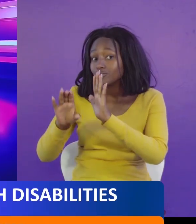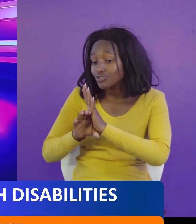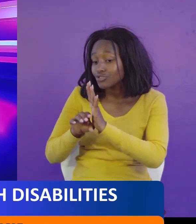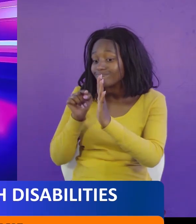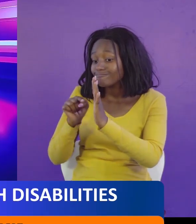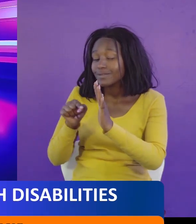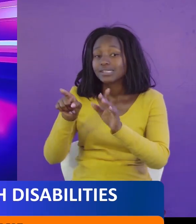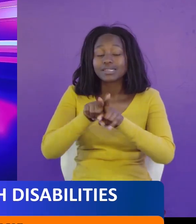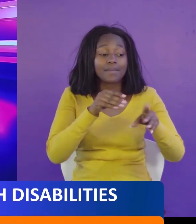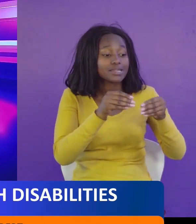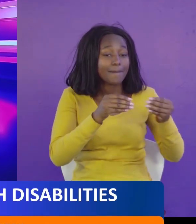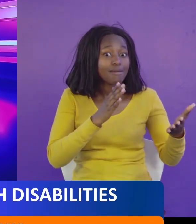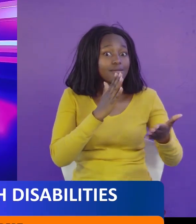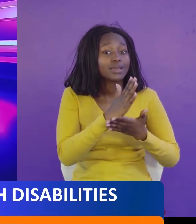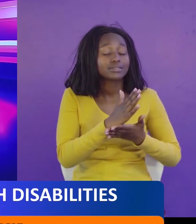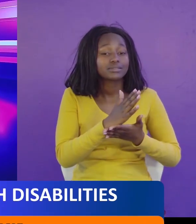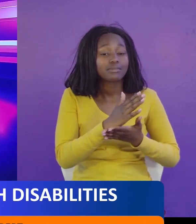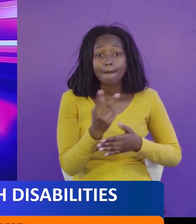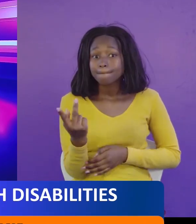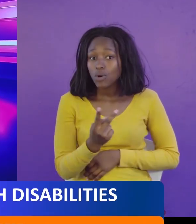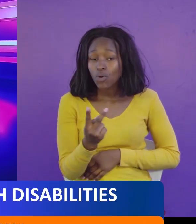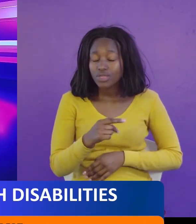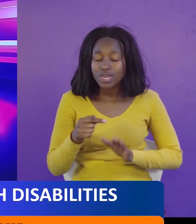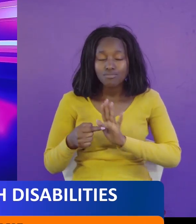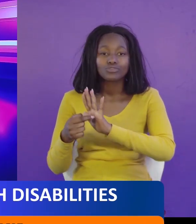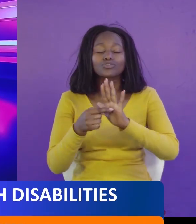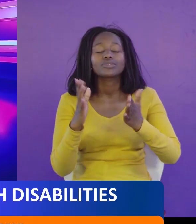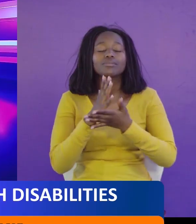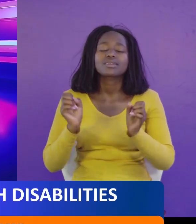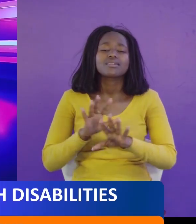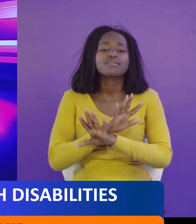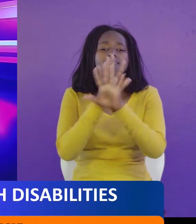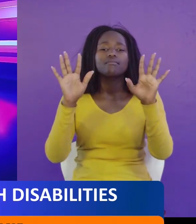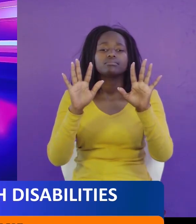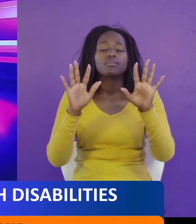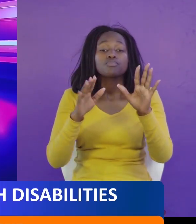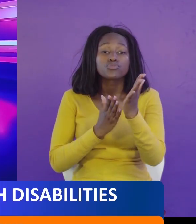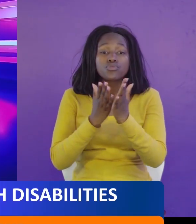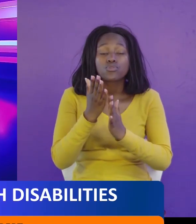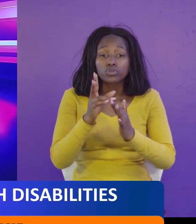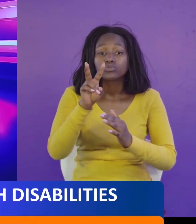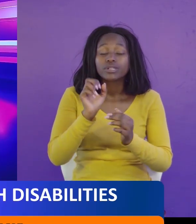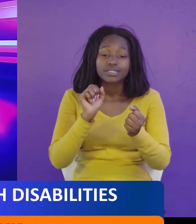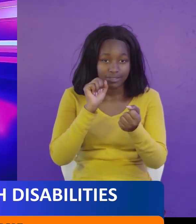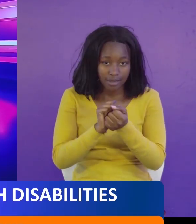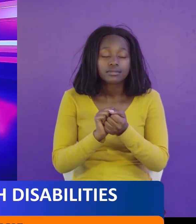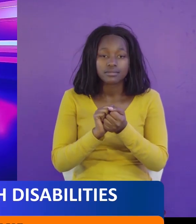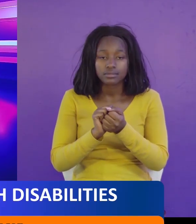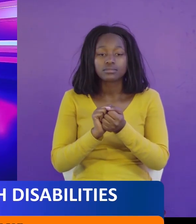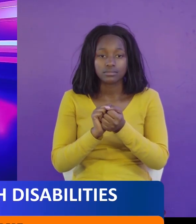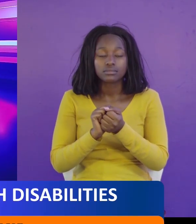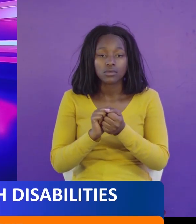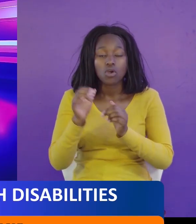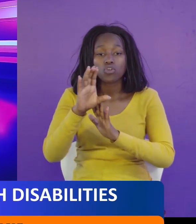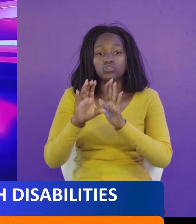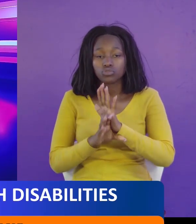rights has clearly painted this particular picture. And the 2010 Constitution made a landmark commitments to